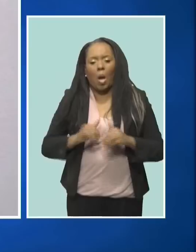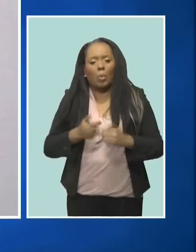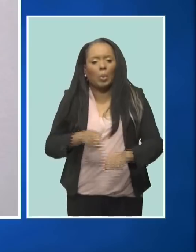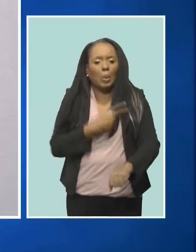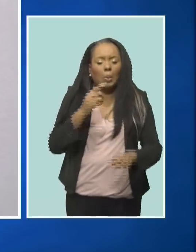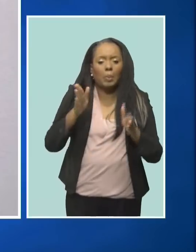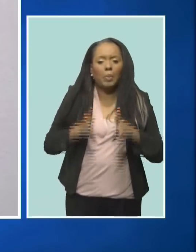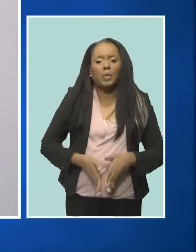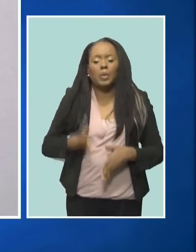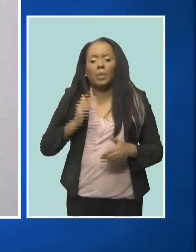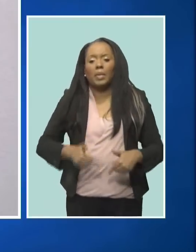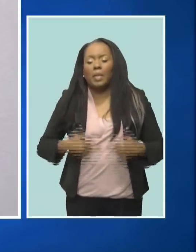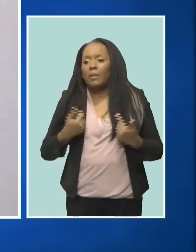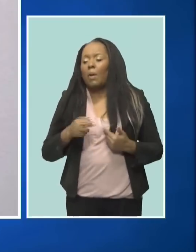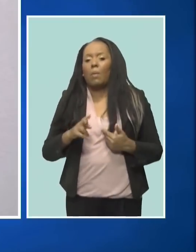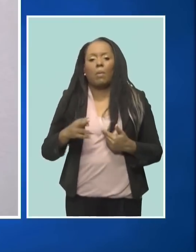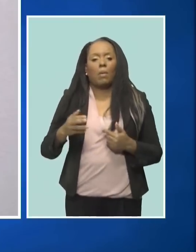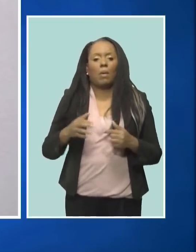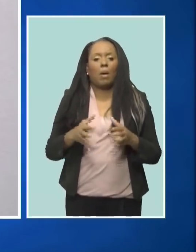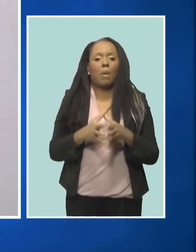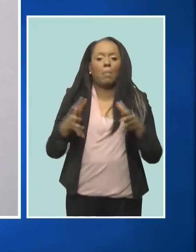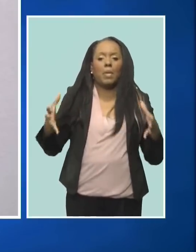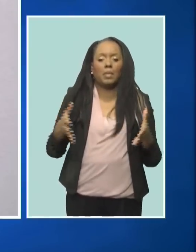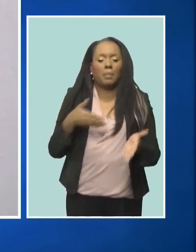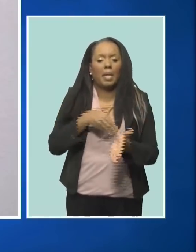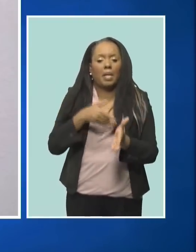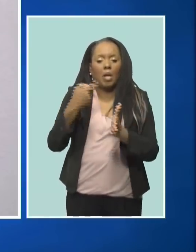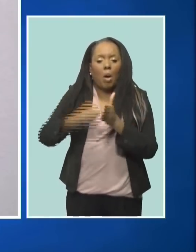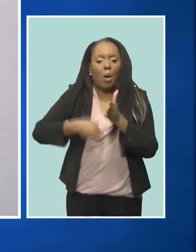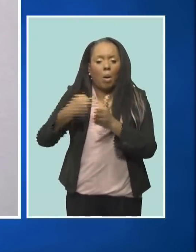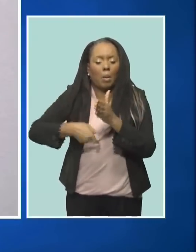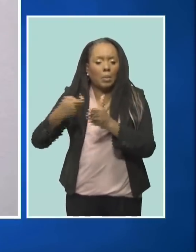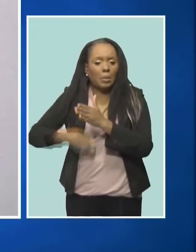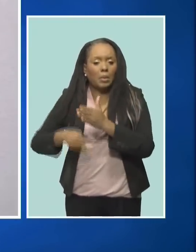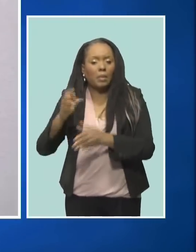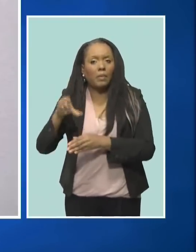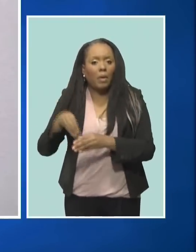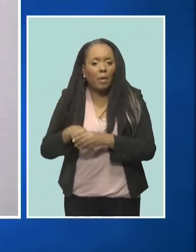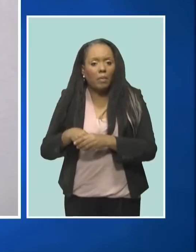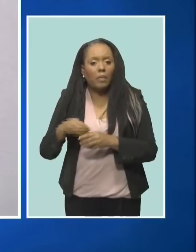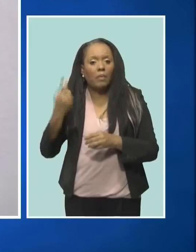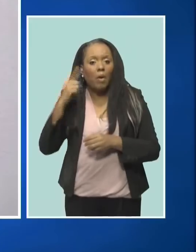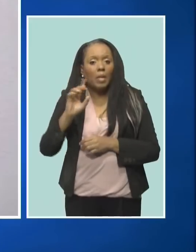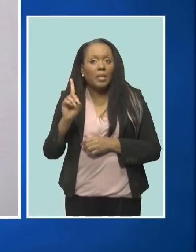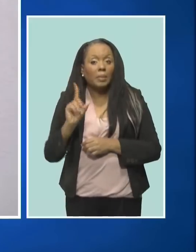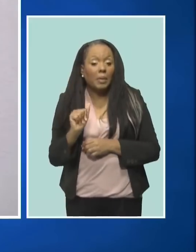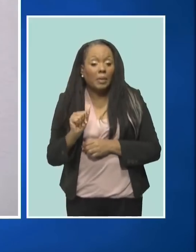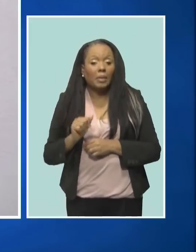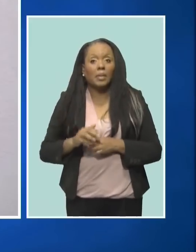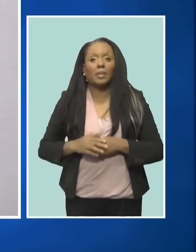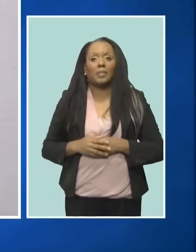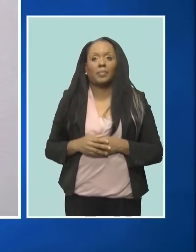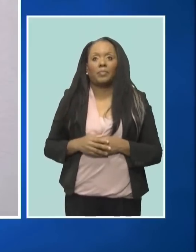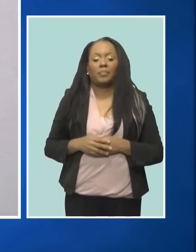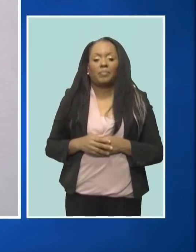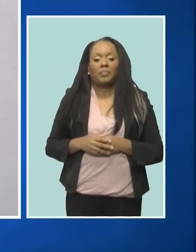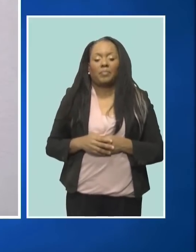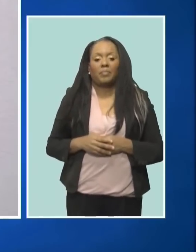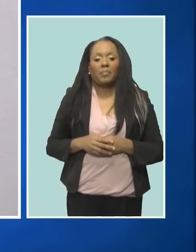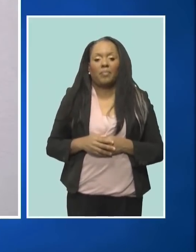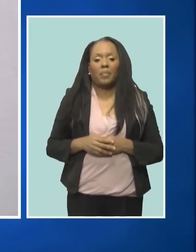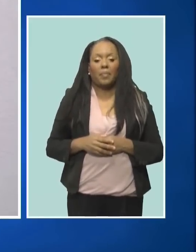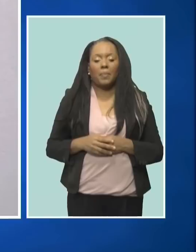to medical expenses that must come. And you can appreciate that if someone is presenting for insurance policy after being